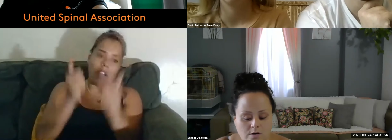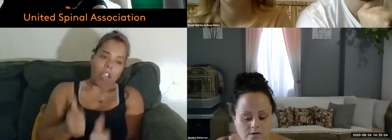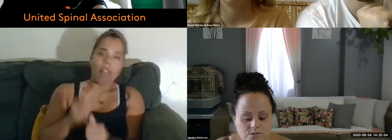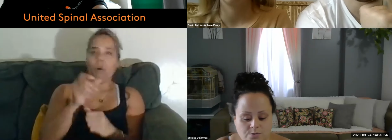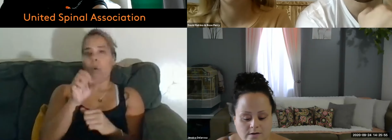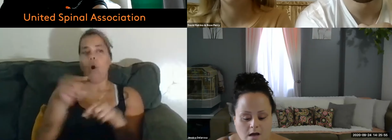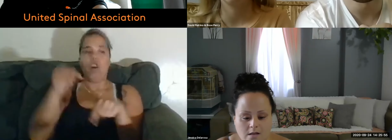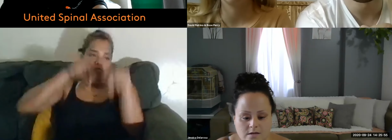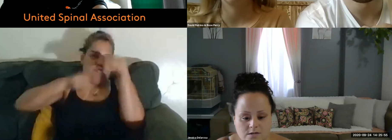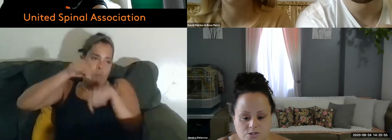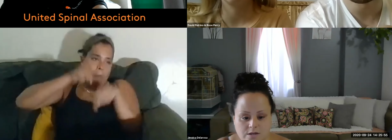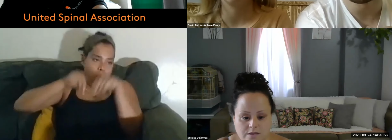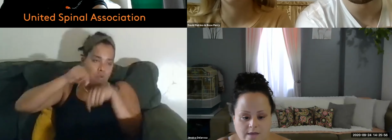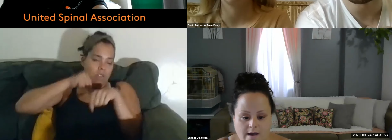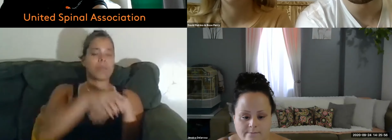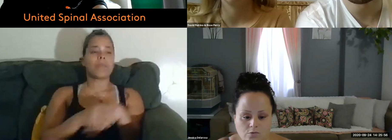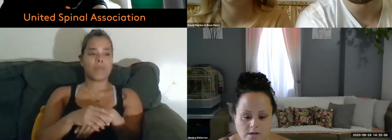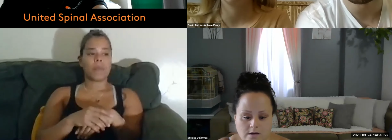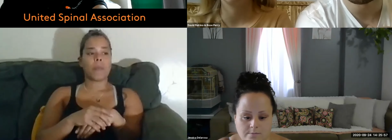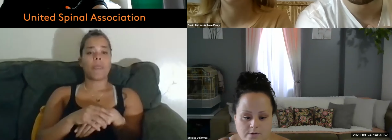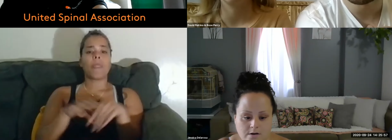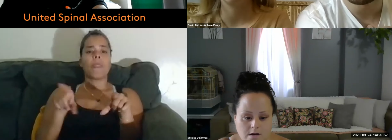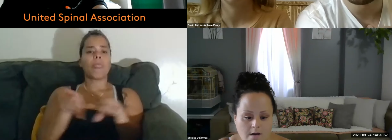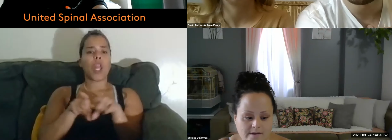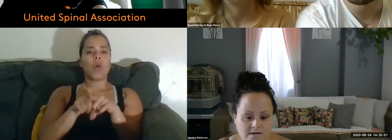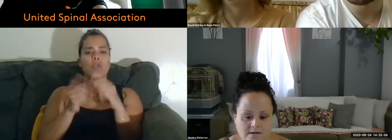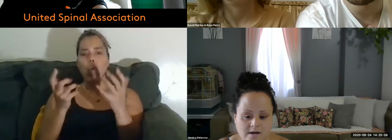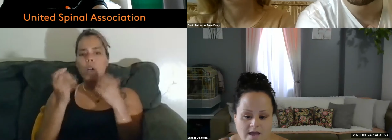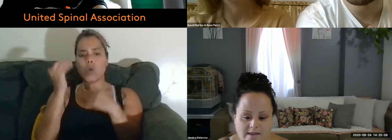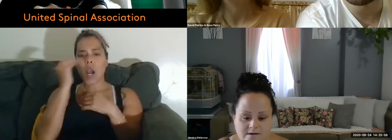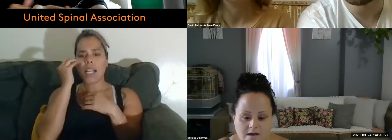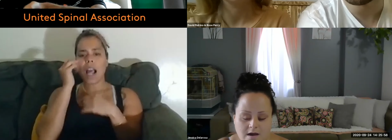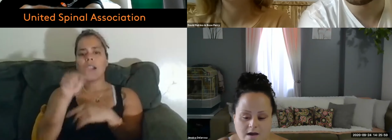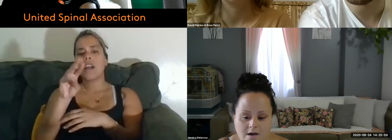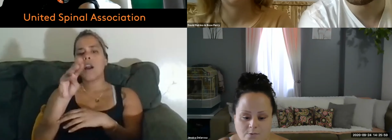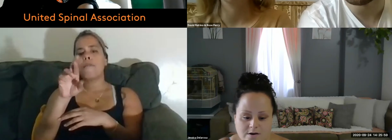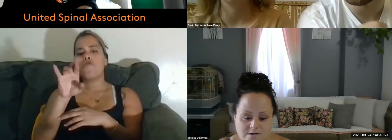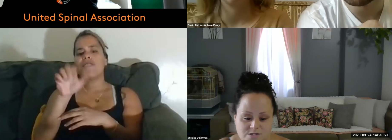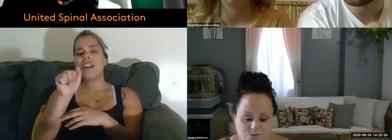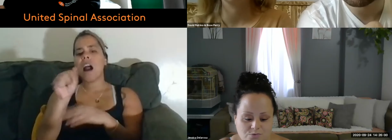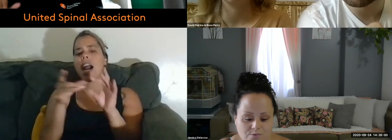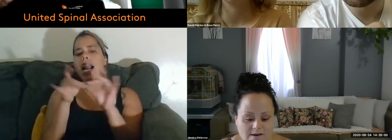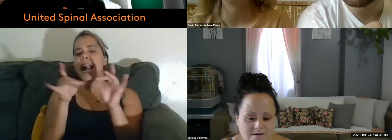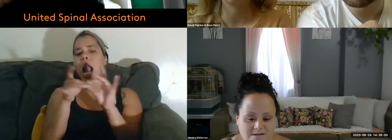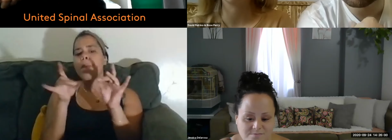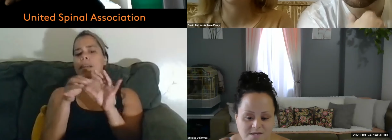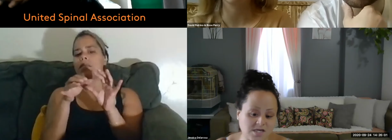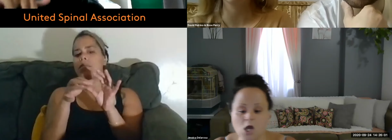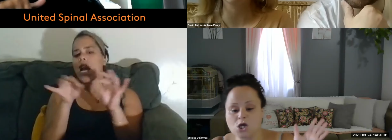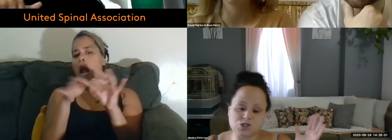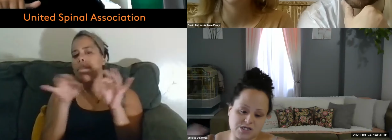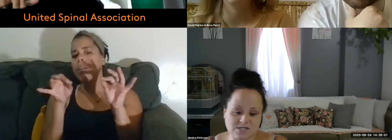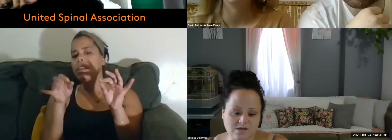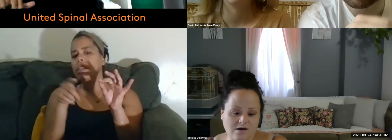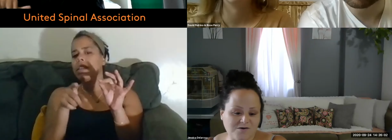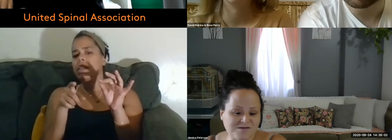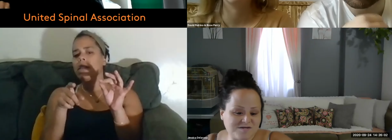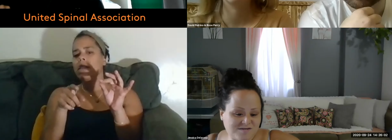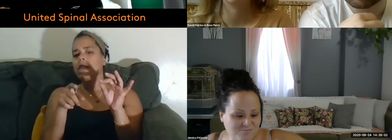also wanted to acknowledge that Maria put a comment in, and I wanted to recognize it because